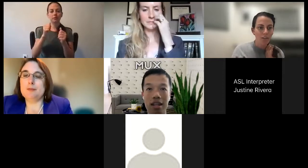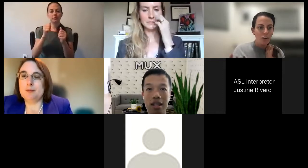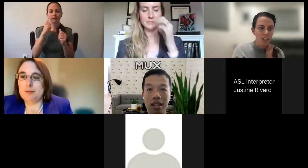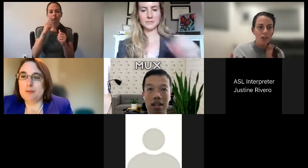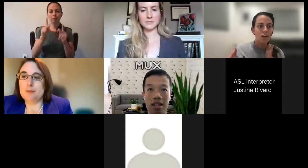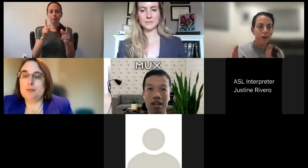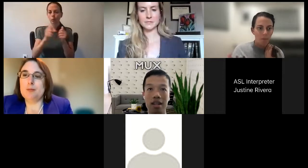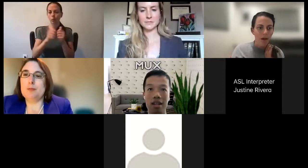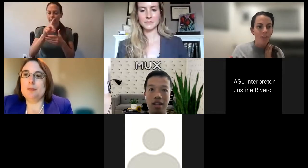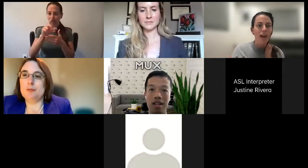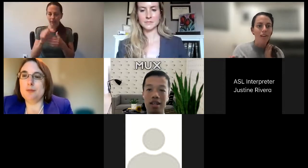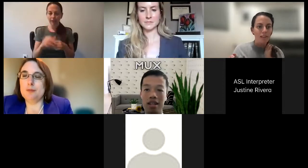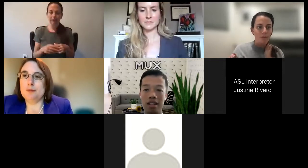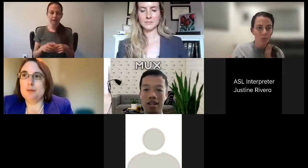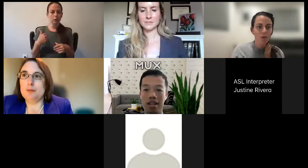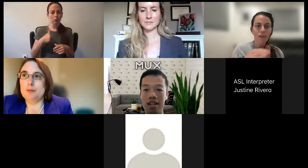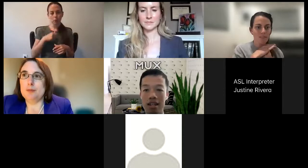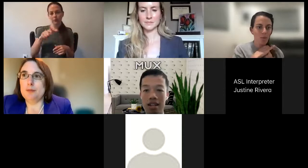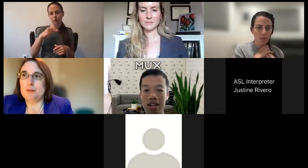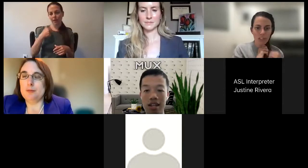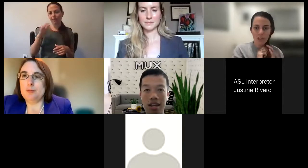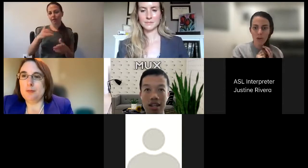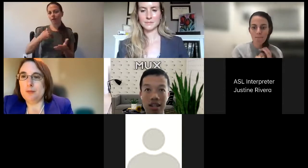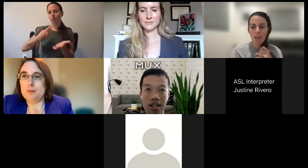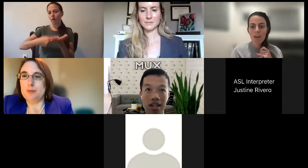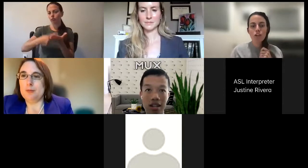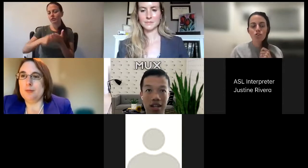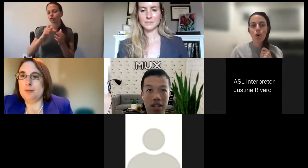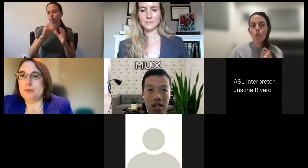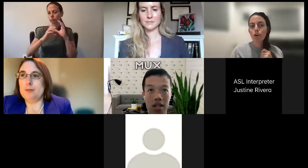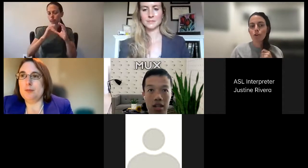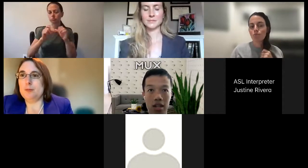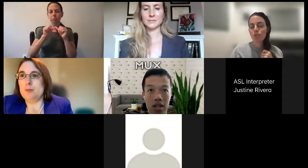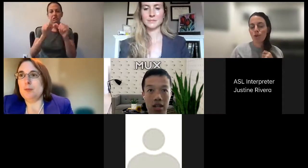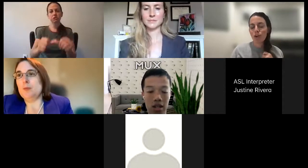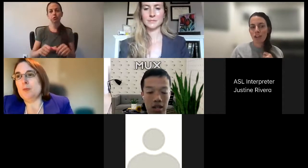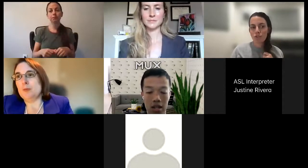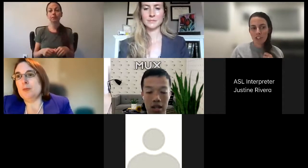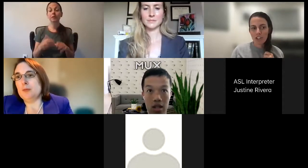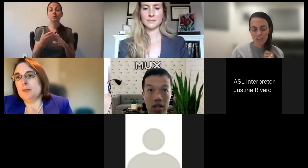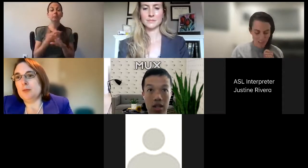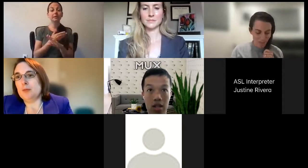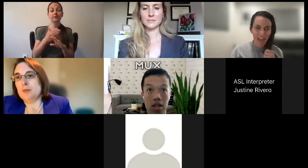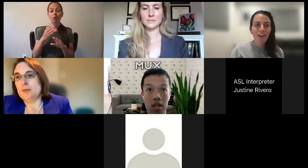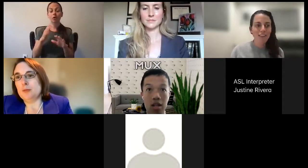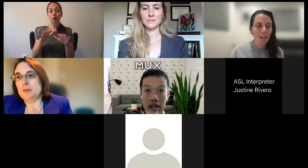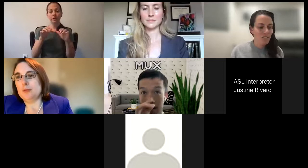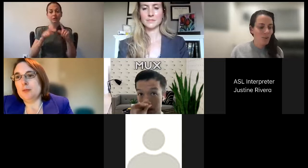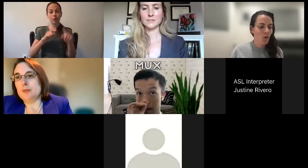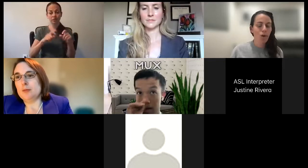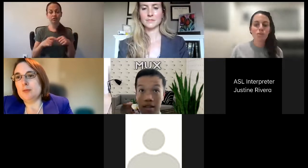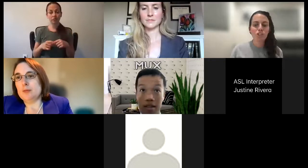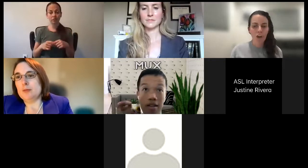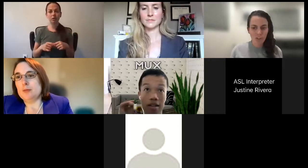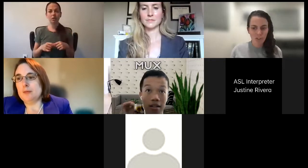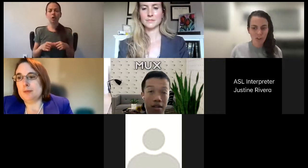dedicated conversation about that is important, and it's important to continue it. So just before we go to audience questions, given that context,